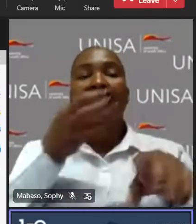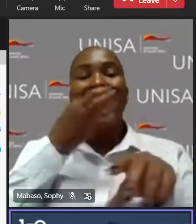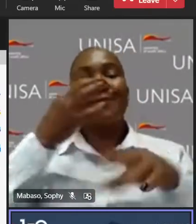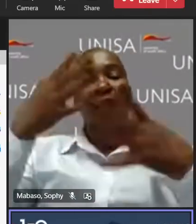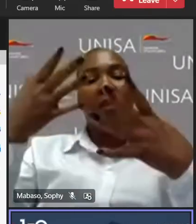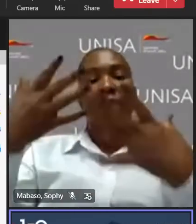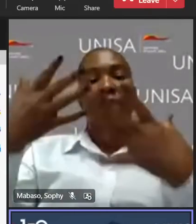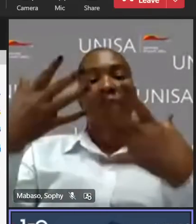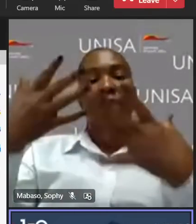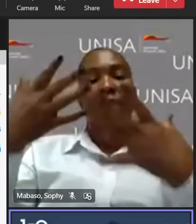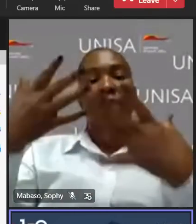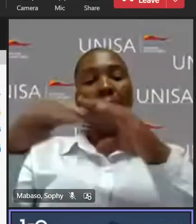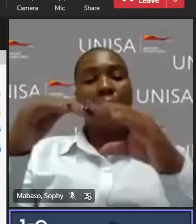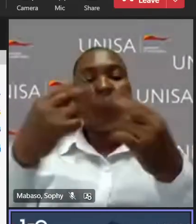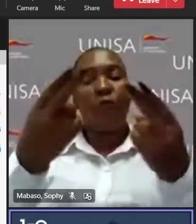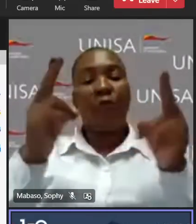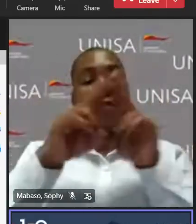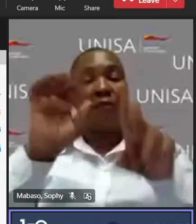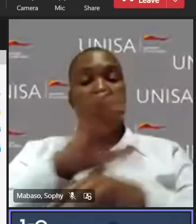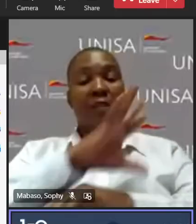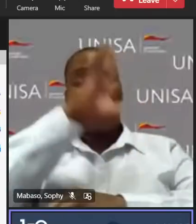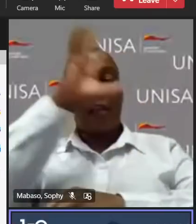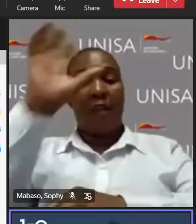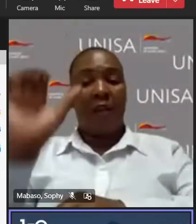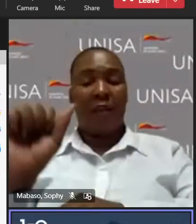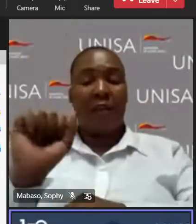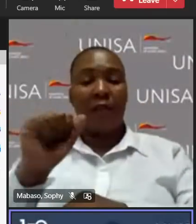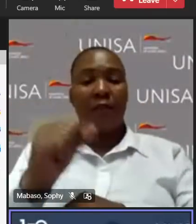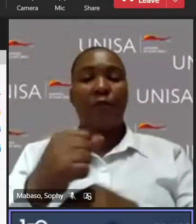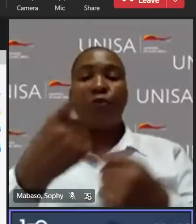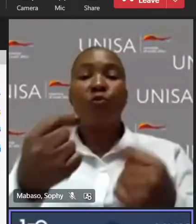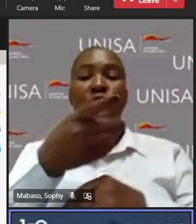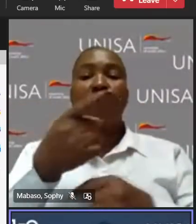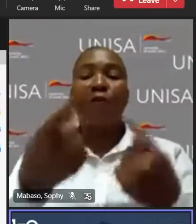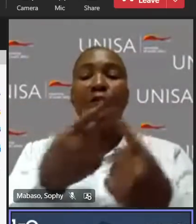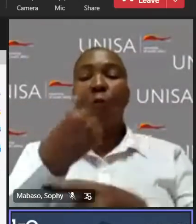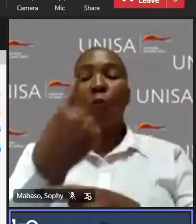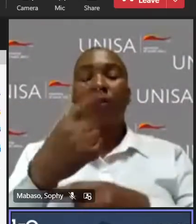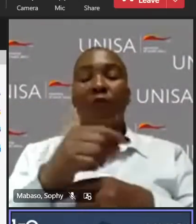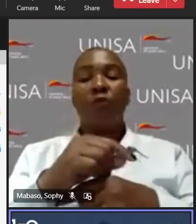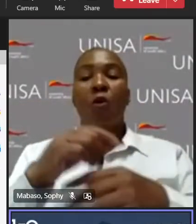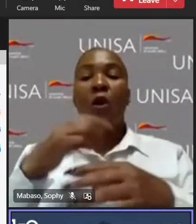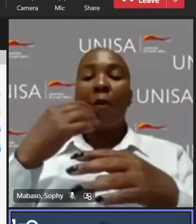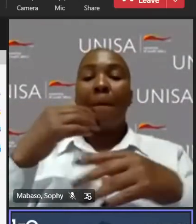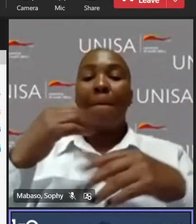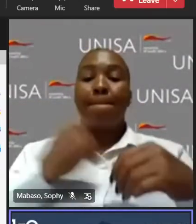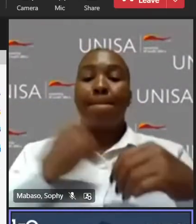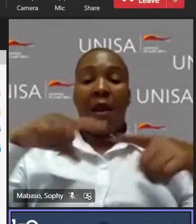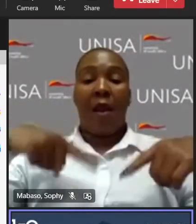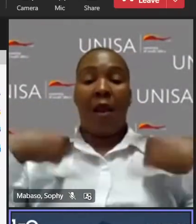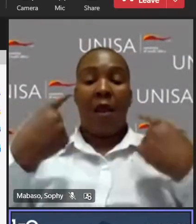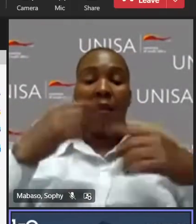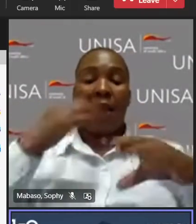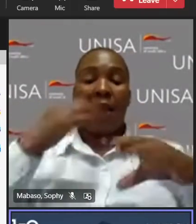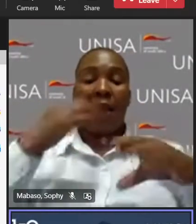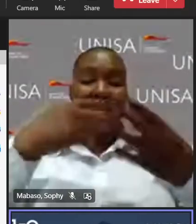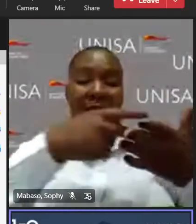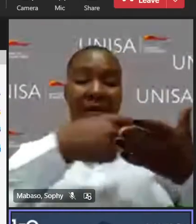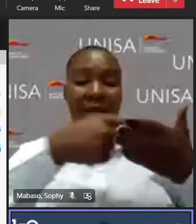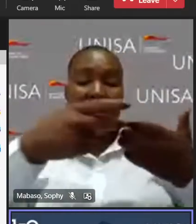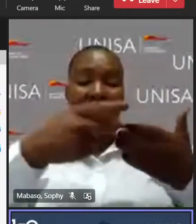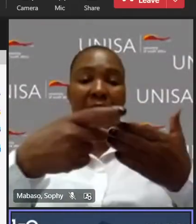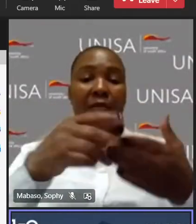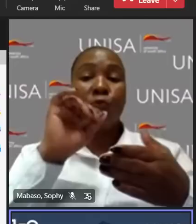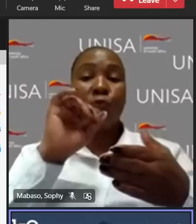email Unisa, please do so from your MyLife email address and make sure that your student number is captured in